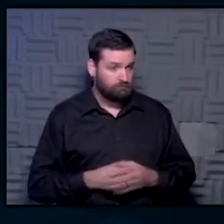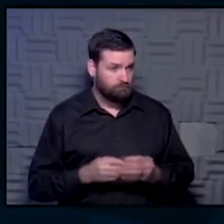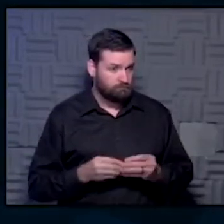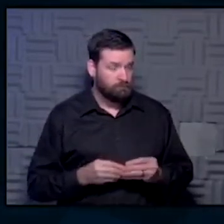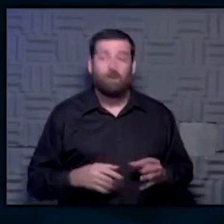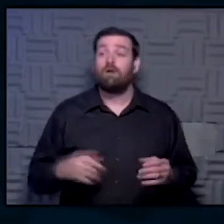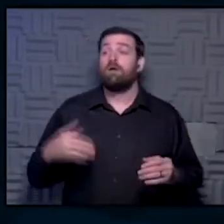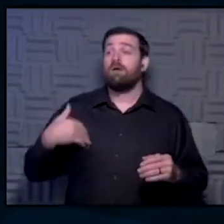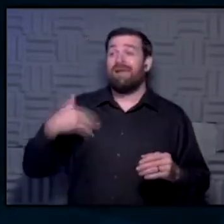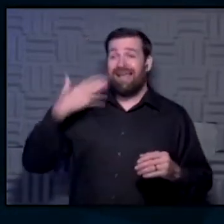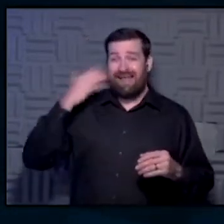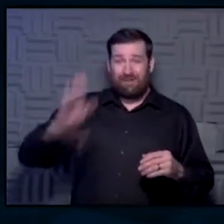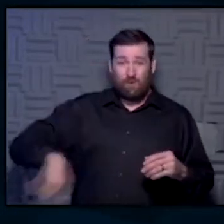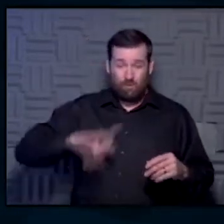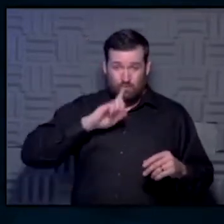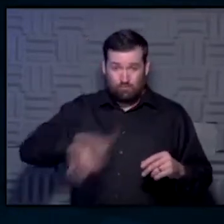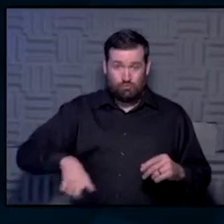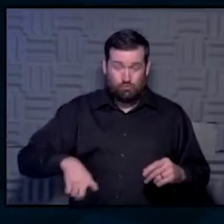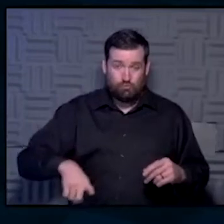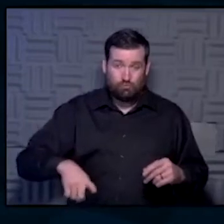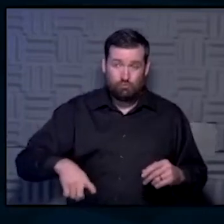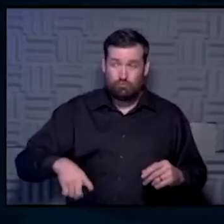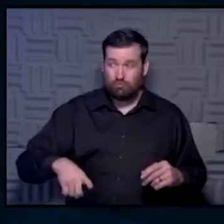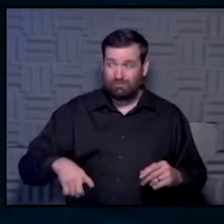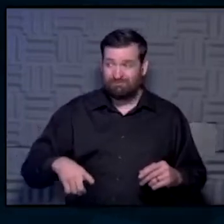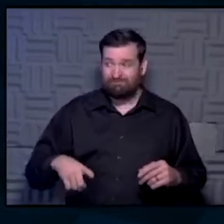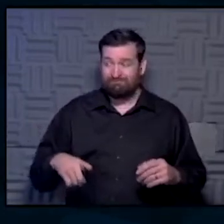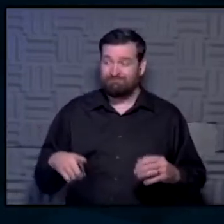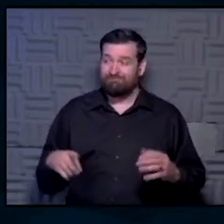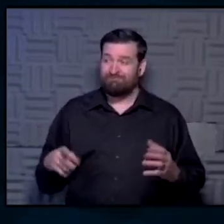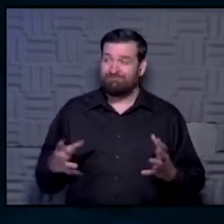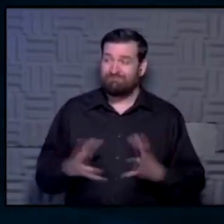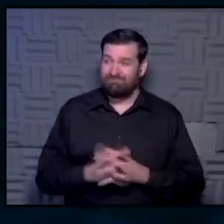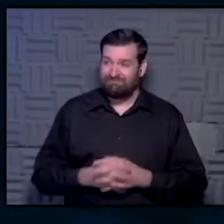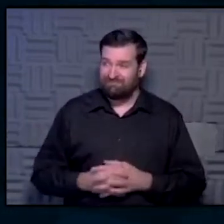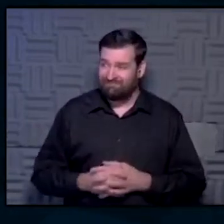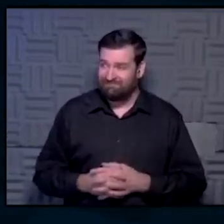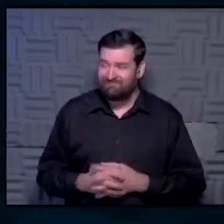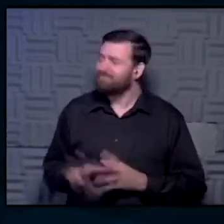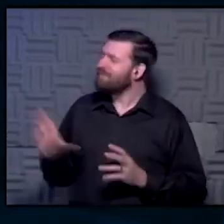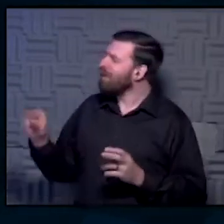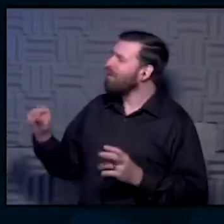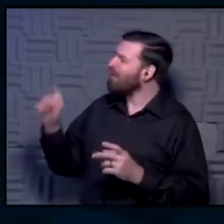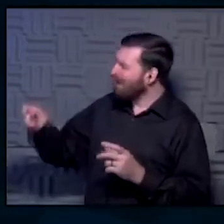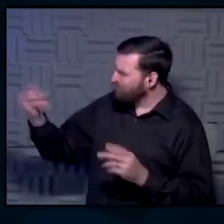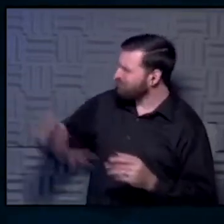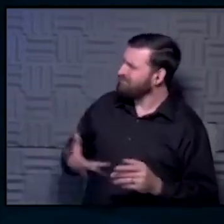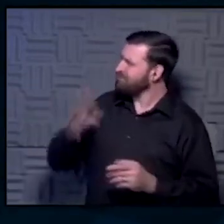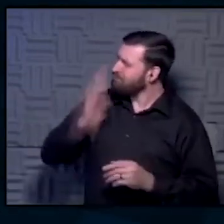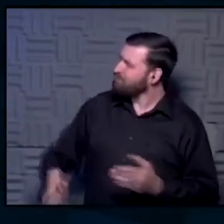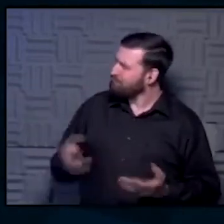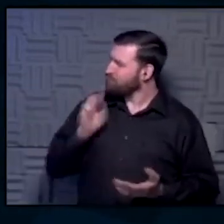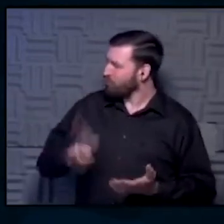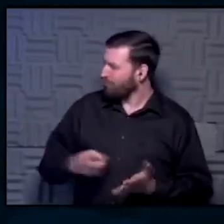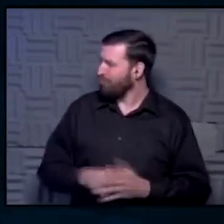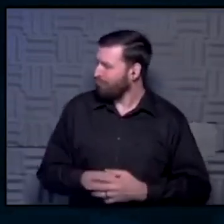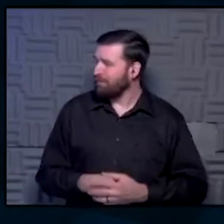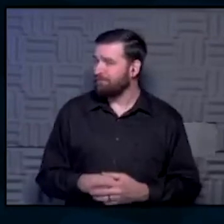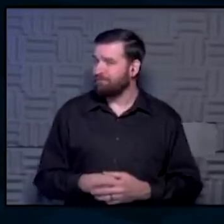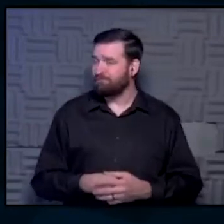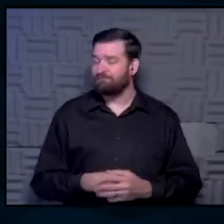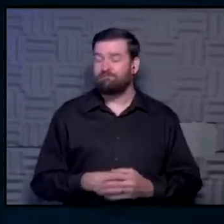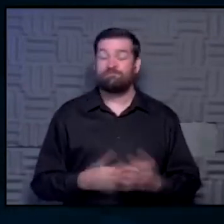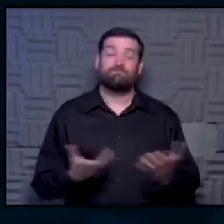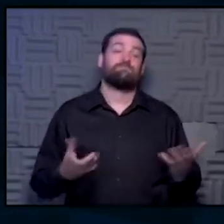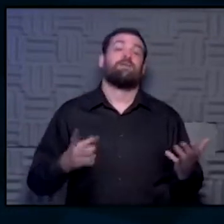What I know is true is what is true. Do I get a choice? No, you got to tell us the real truth. Yes, we're looking for you. Oh,